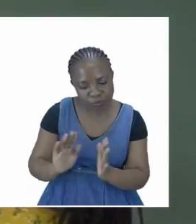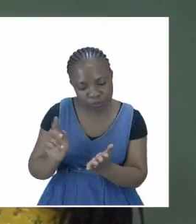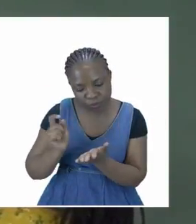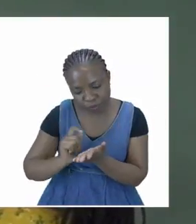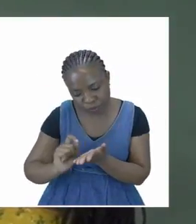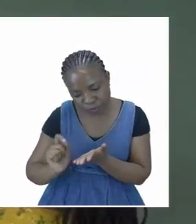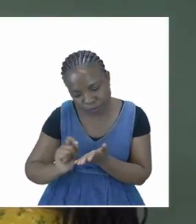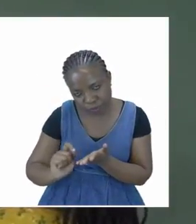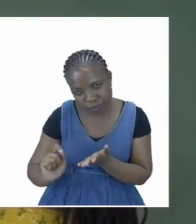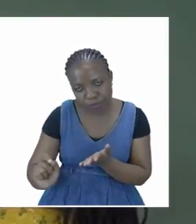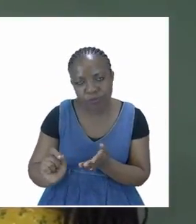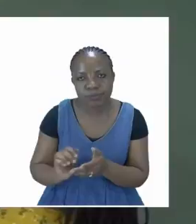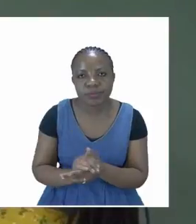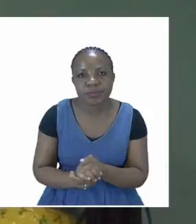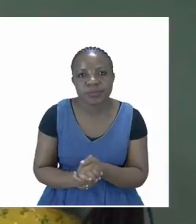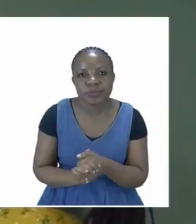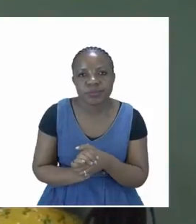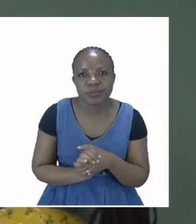133.